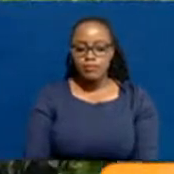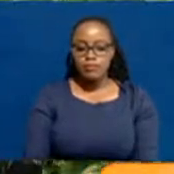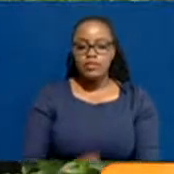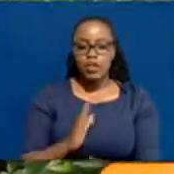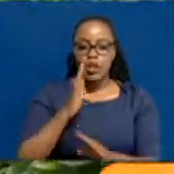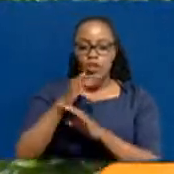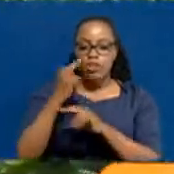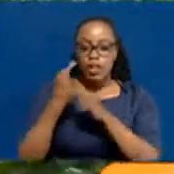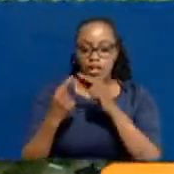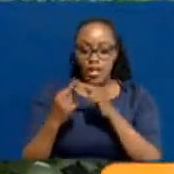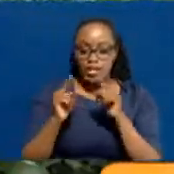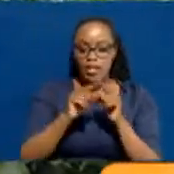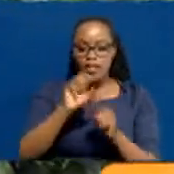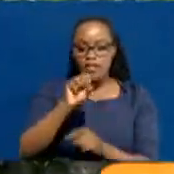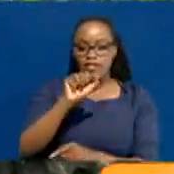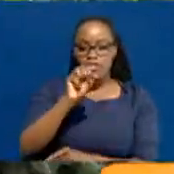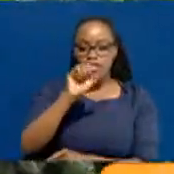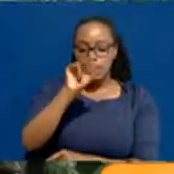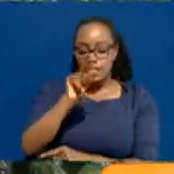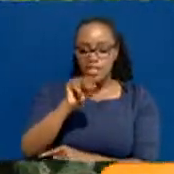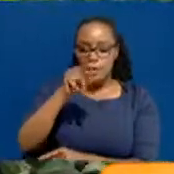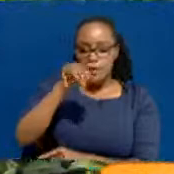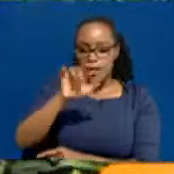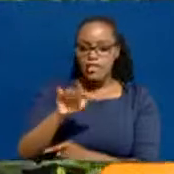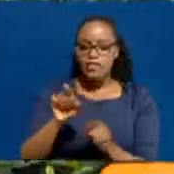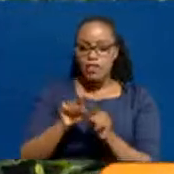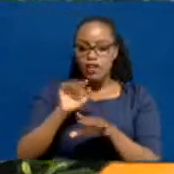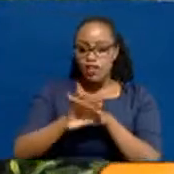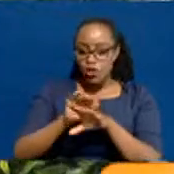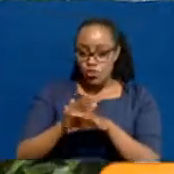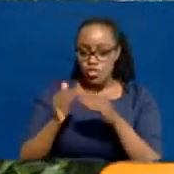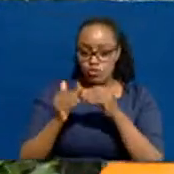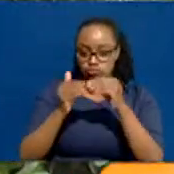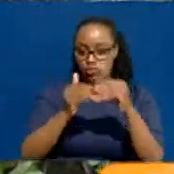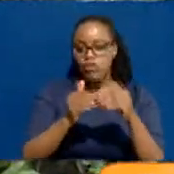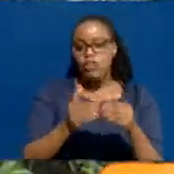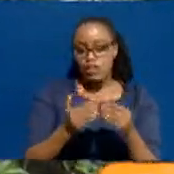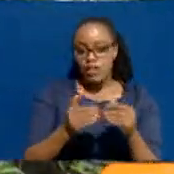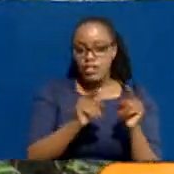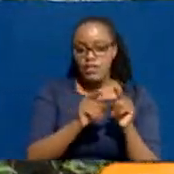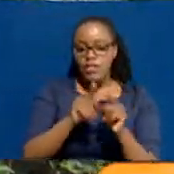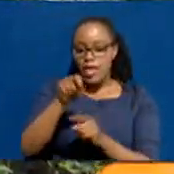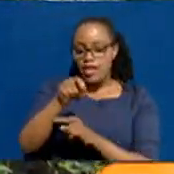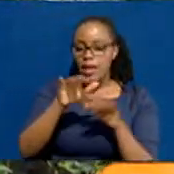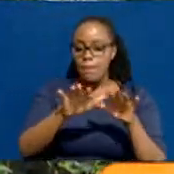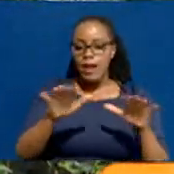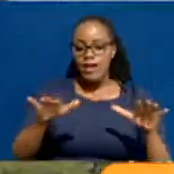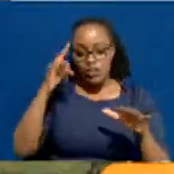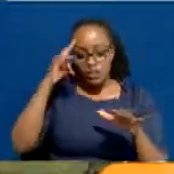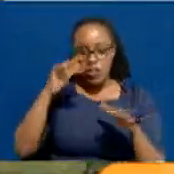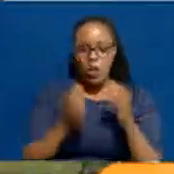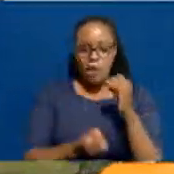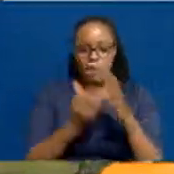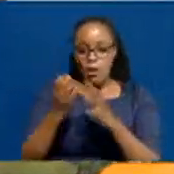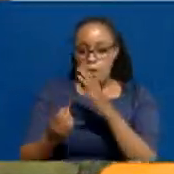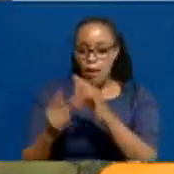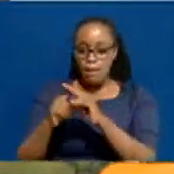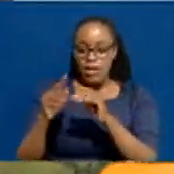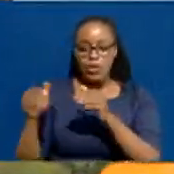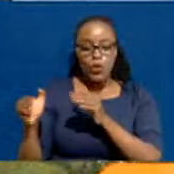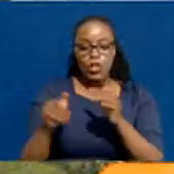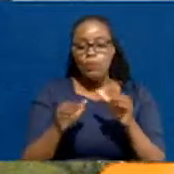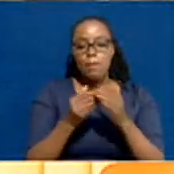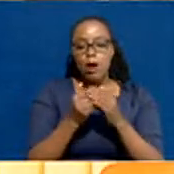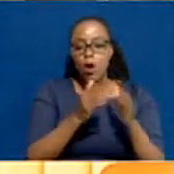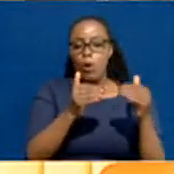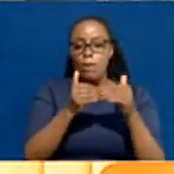Over the years, Sasini PLC has enjoyed a good run in Europe as a key market for its produce. But with opportunities